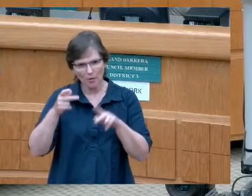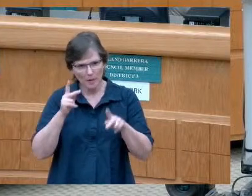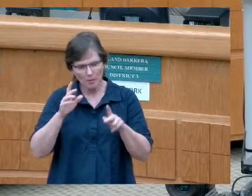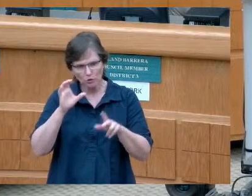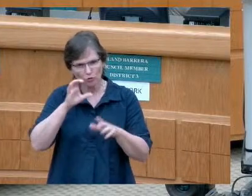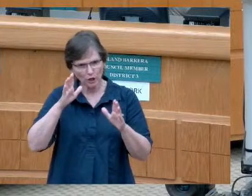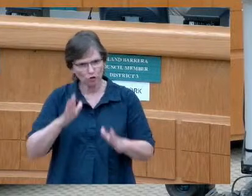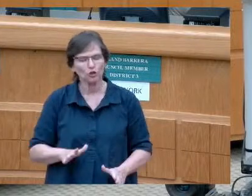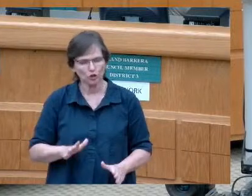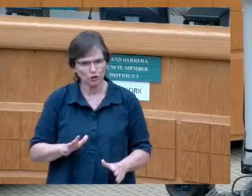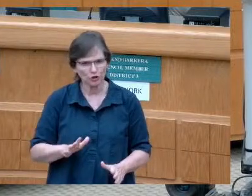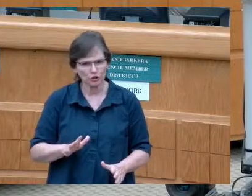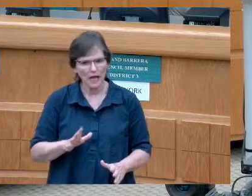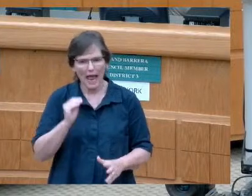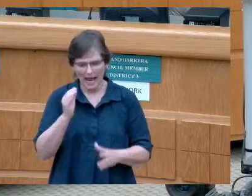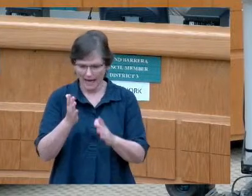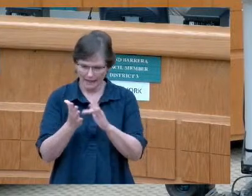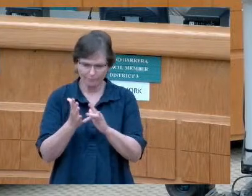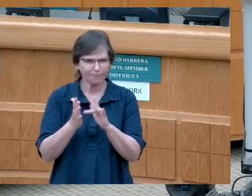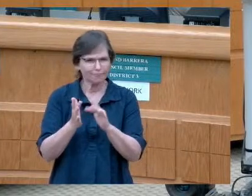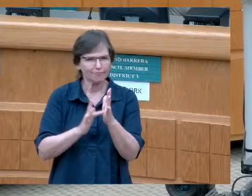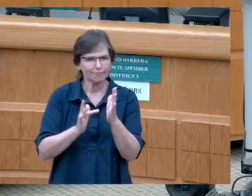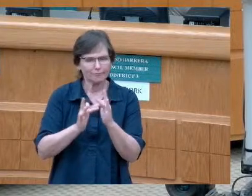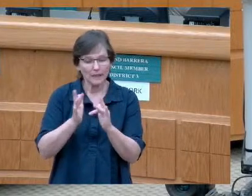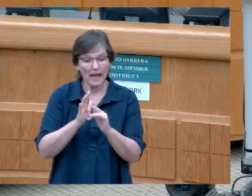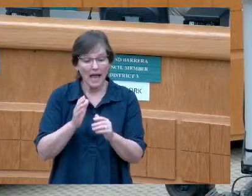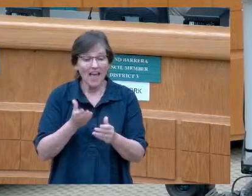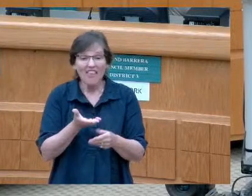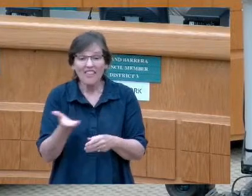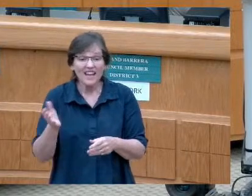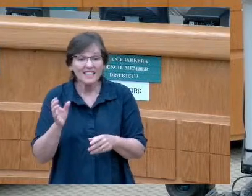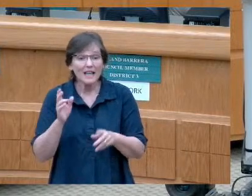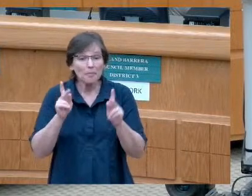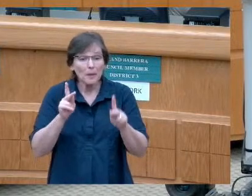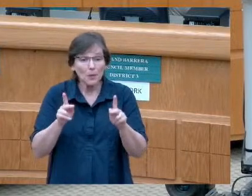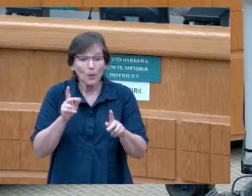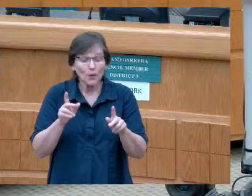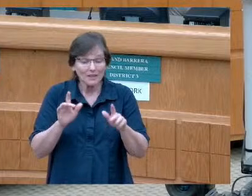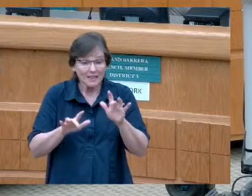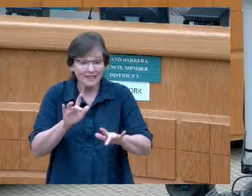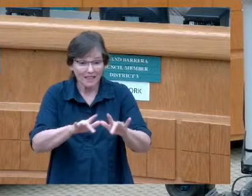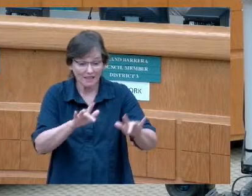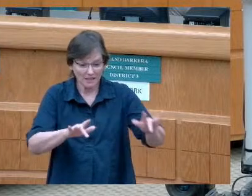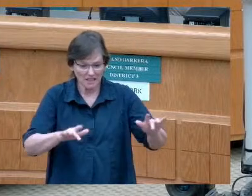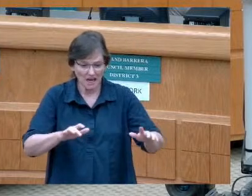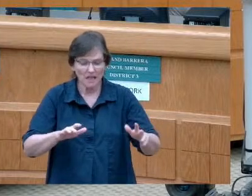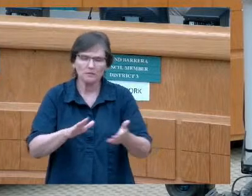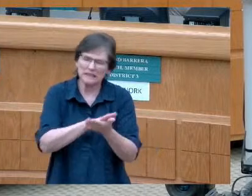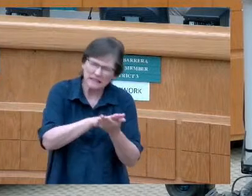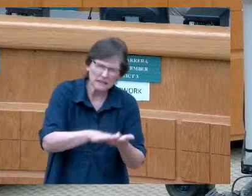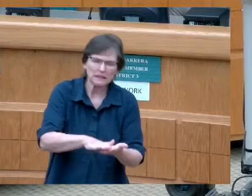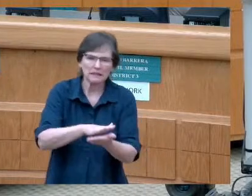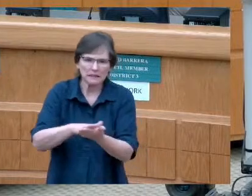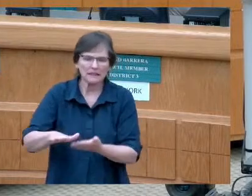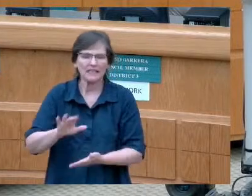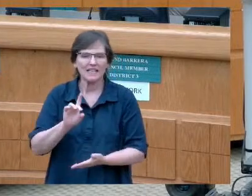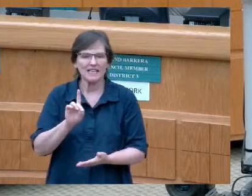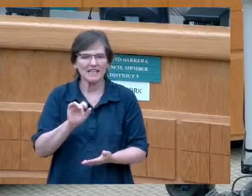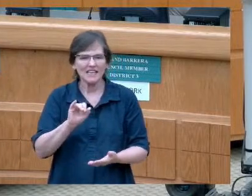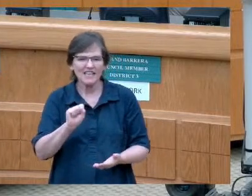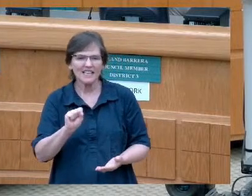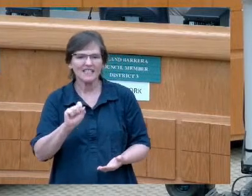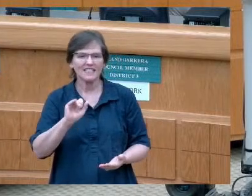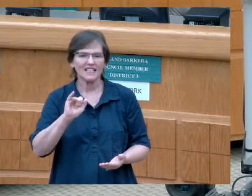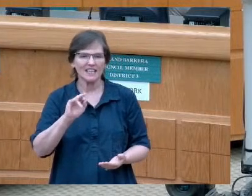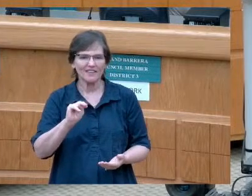And disinfect frequently touched objects so that we can all get through this flu season and get vaccinated against COVID-19 when